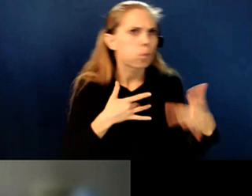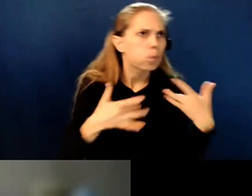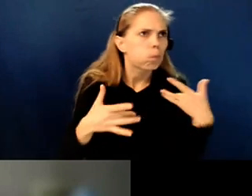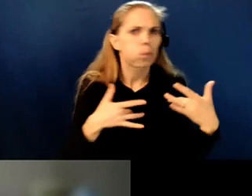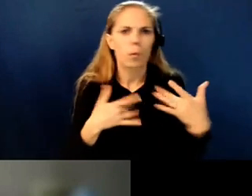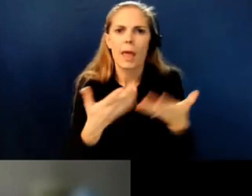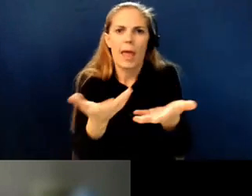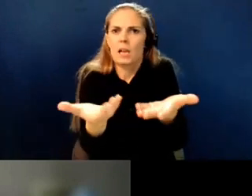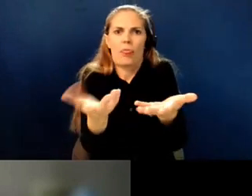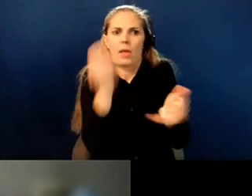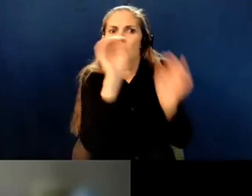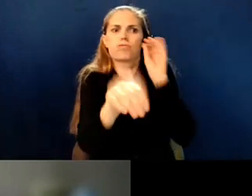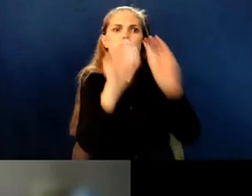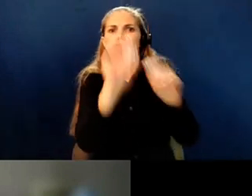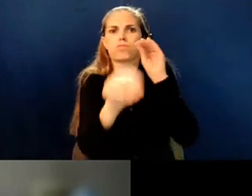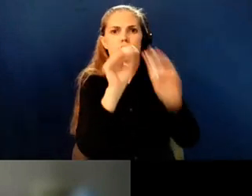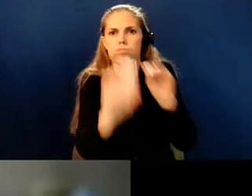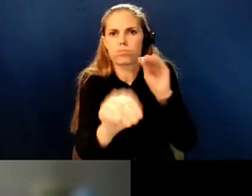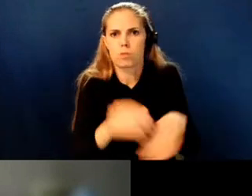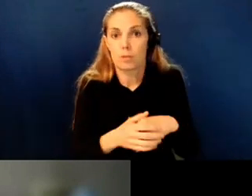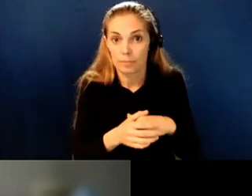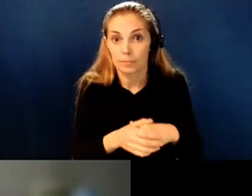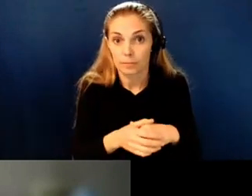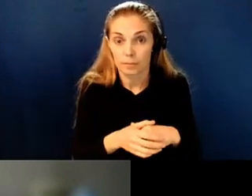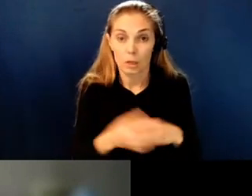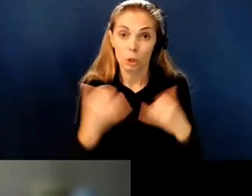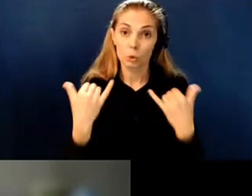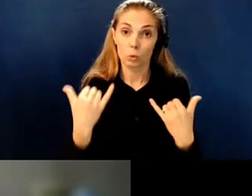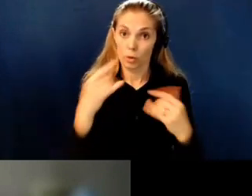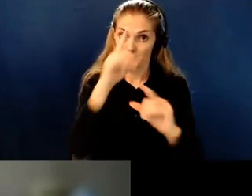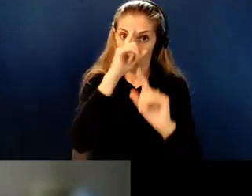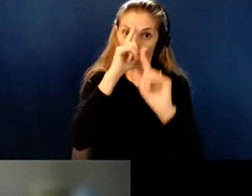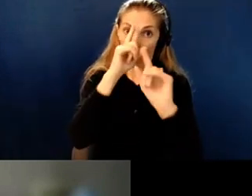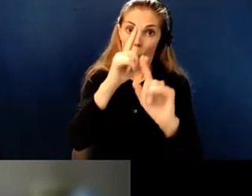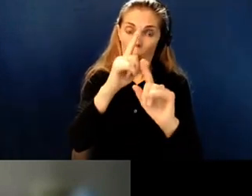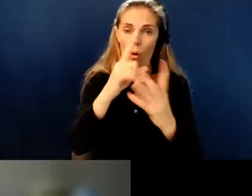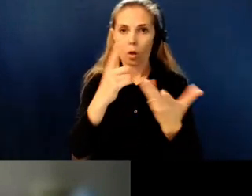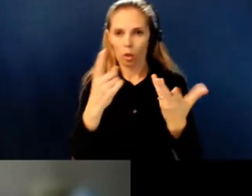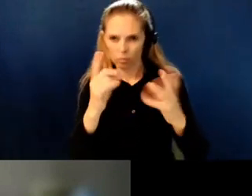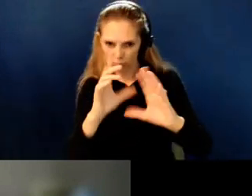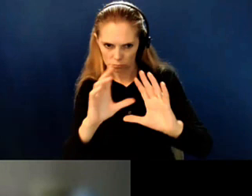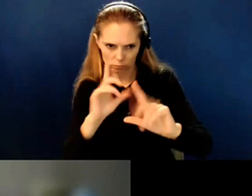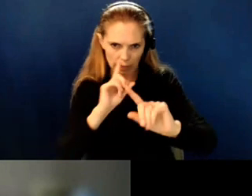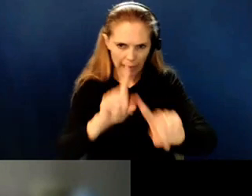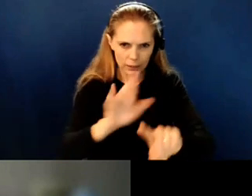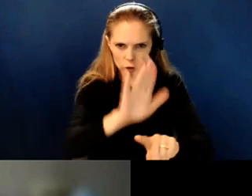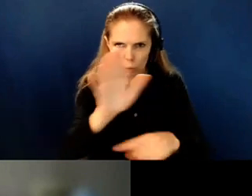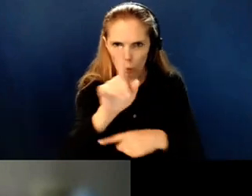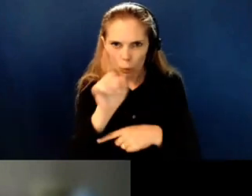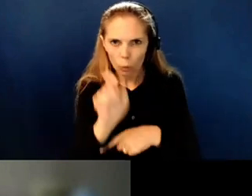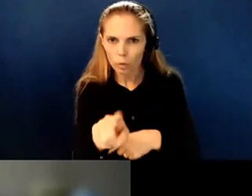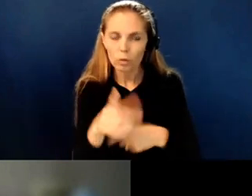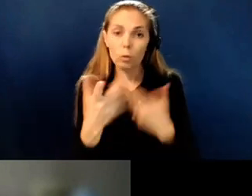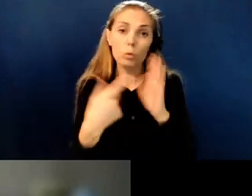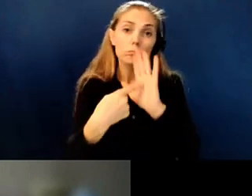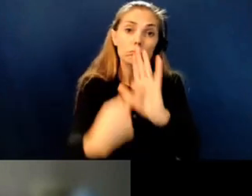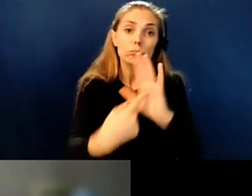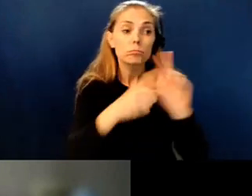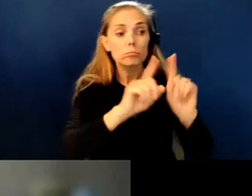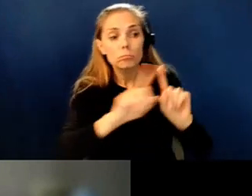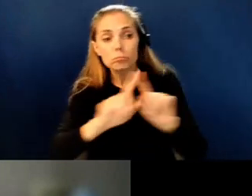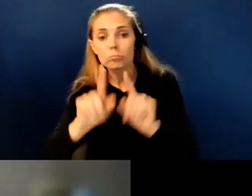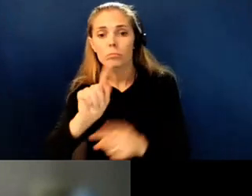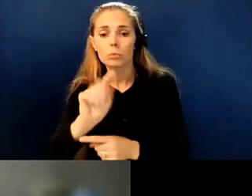was really to kind of answer some of those questions or make you a bit more comfortable with some of the tools that are available out there and understanding how they work as